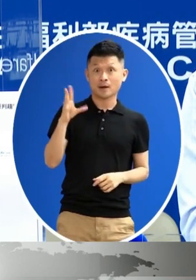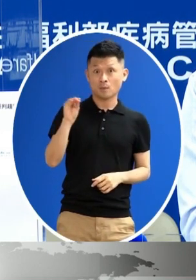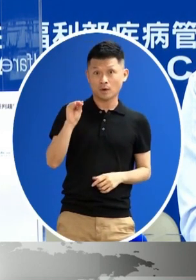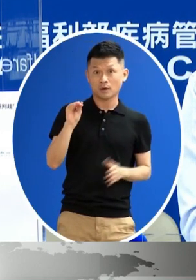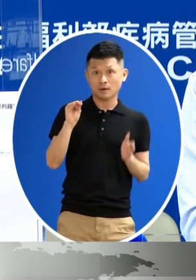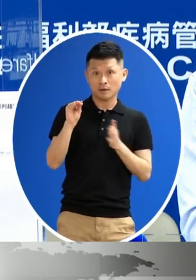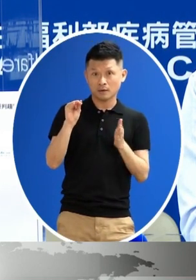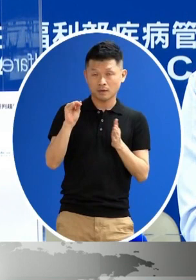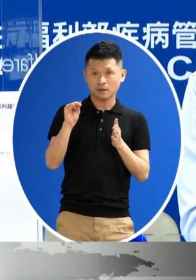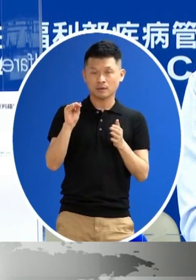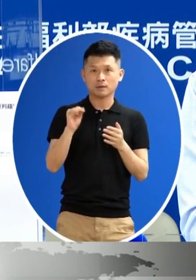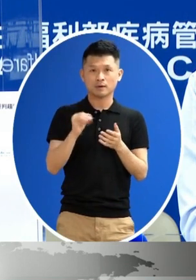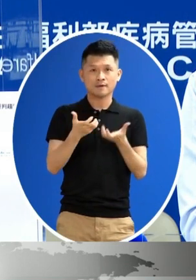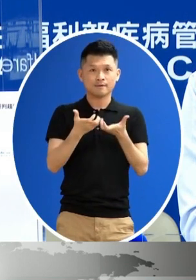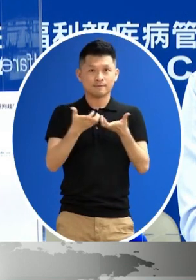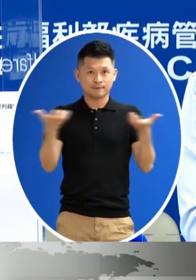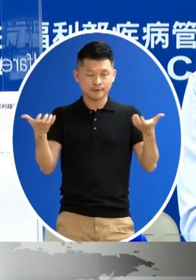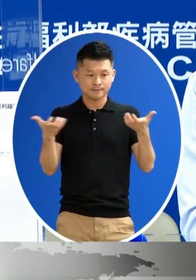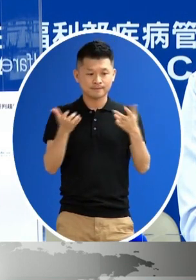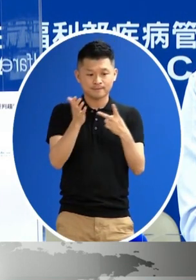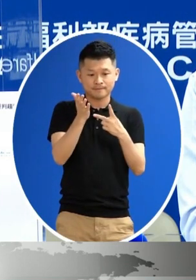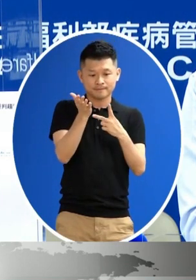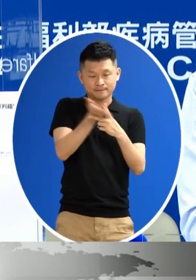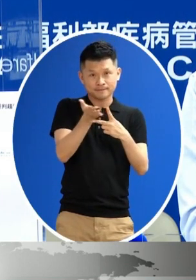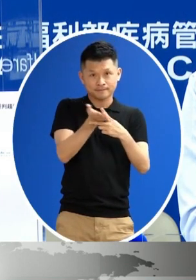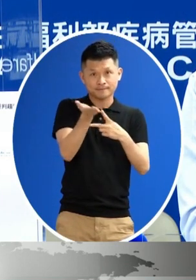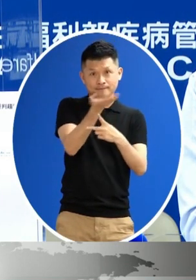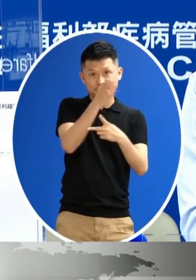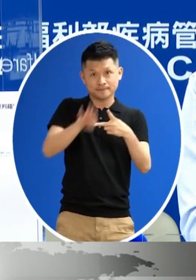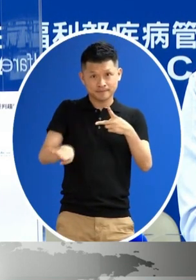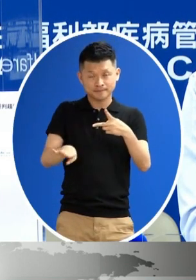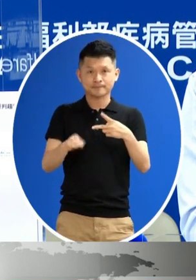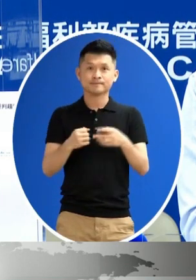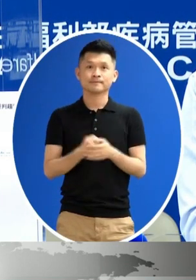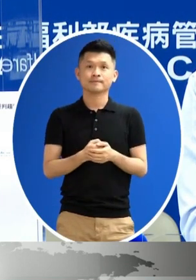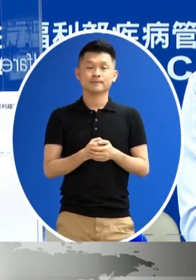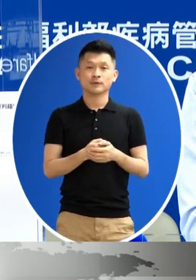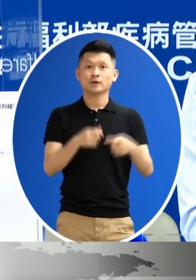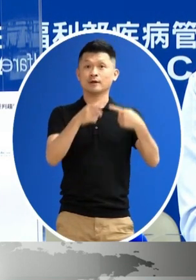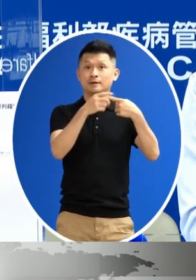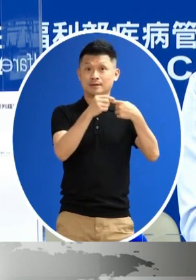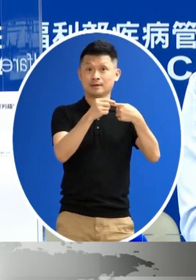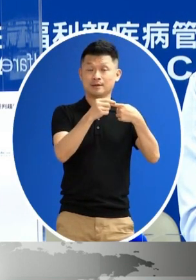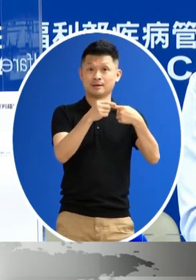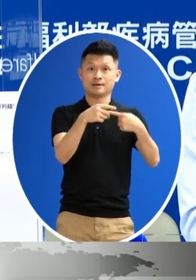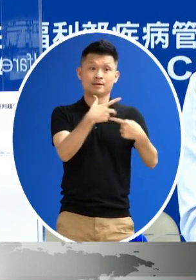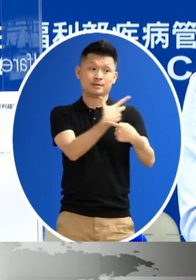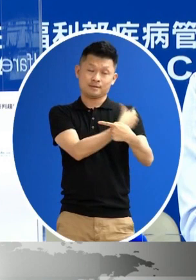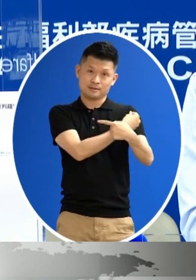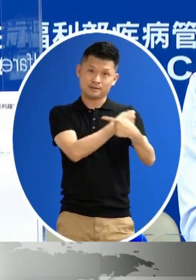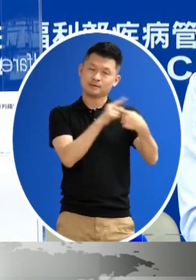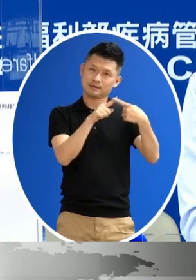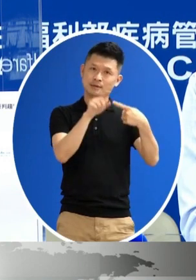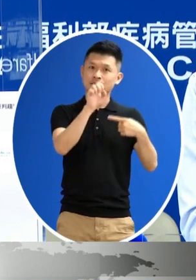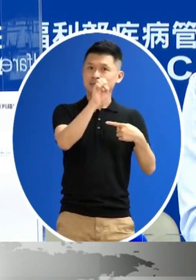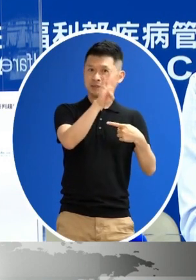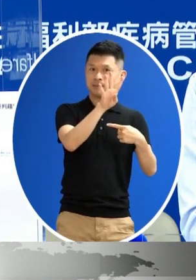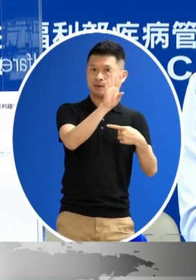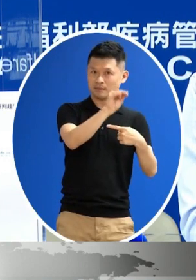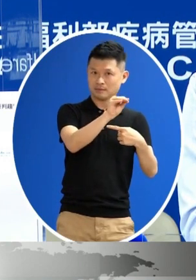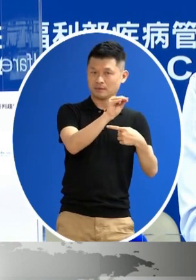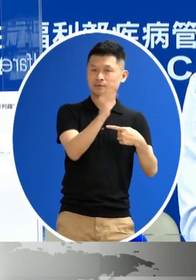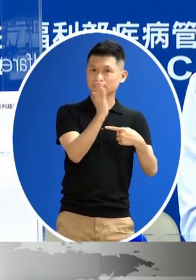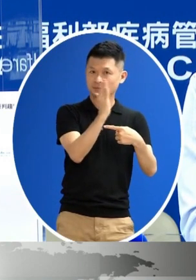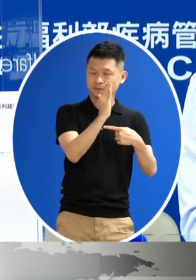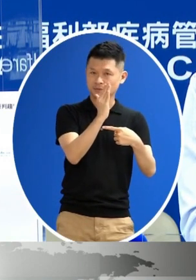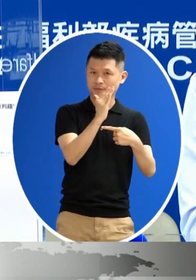that is not an option, the 8 million Moderna doses will all be administered as first and second shots. That's how we arrived at